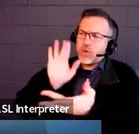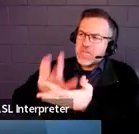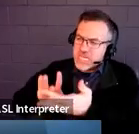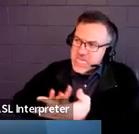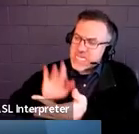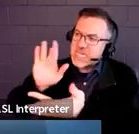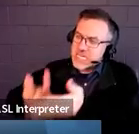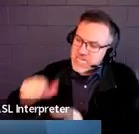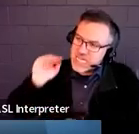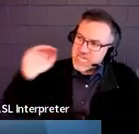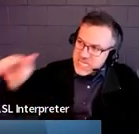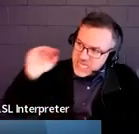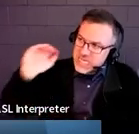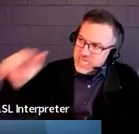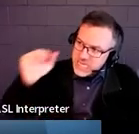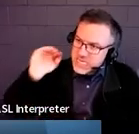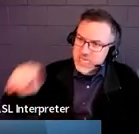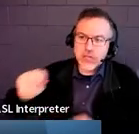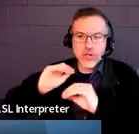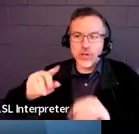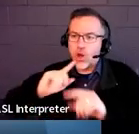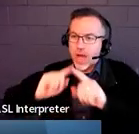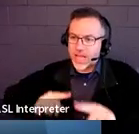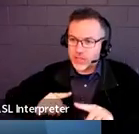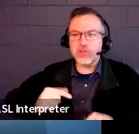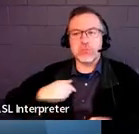and I will go from the top down for you.